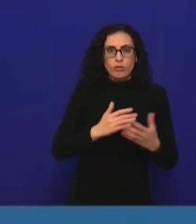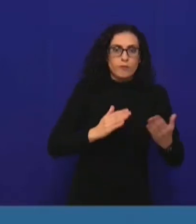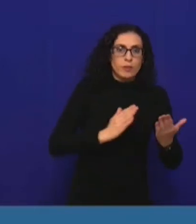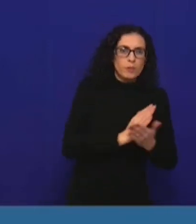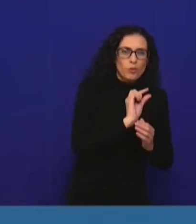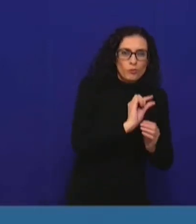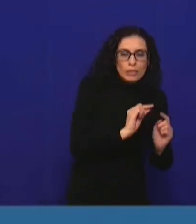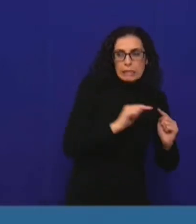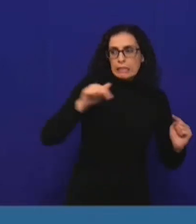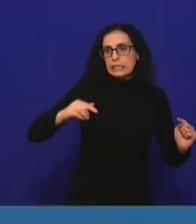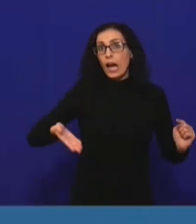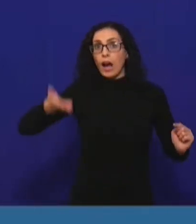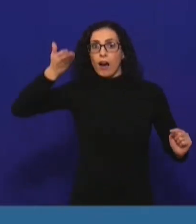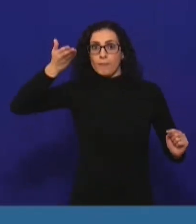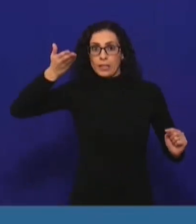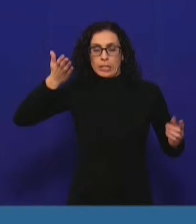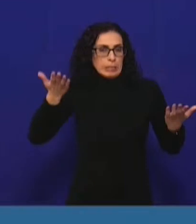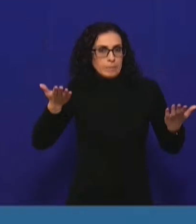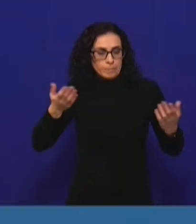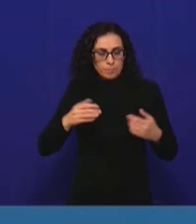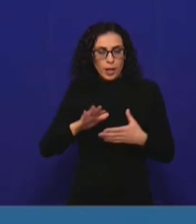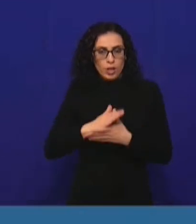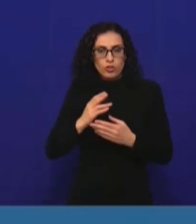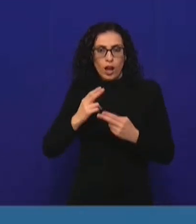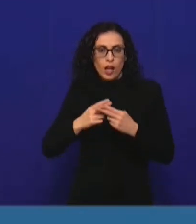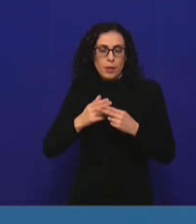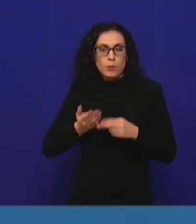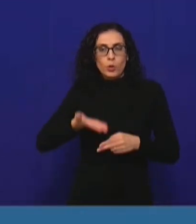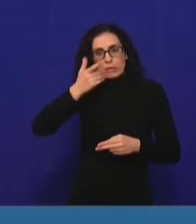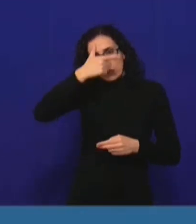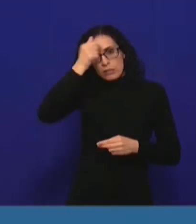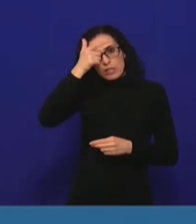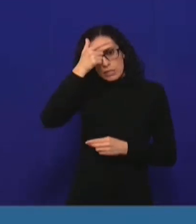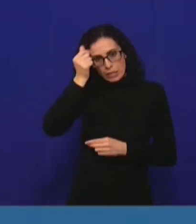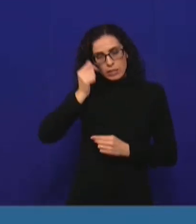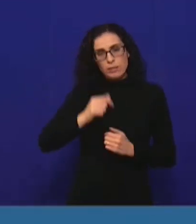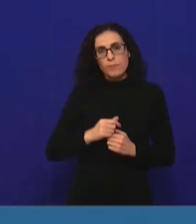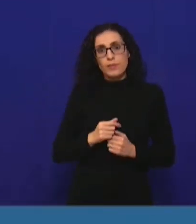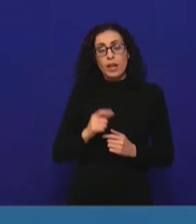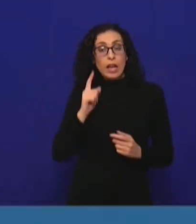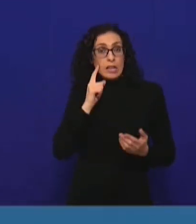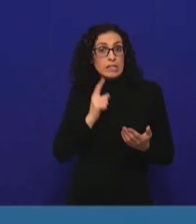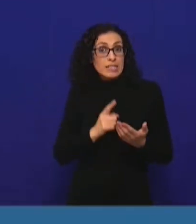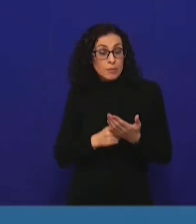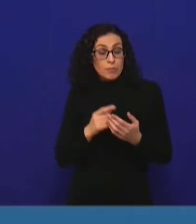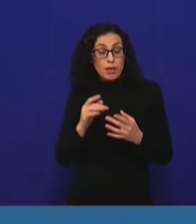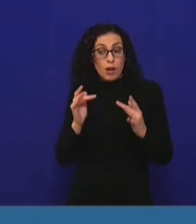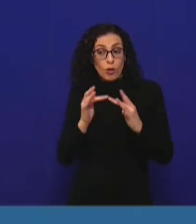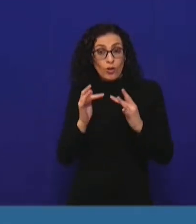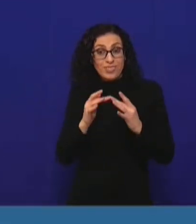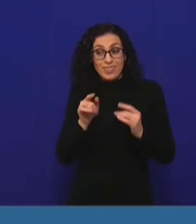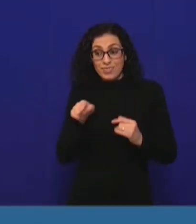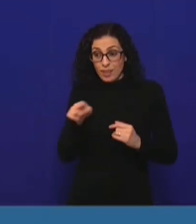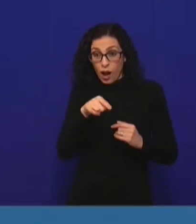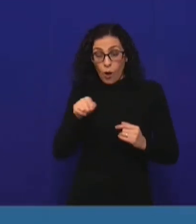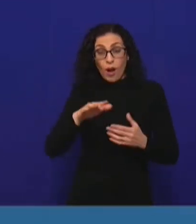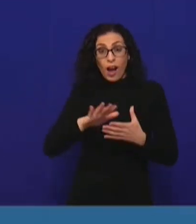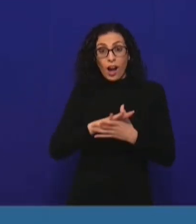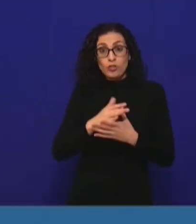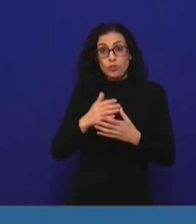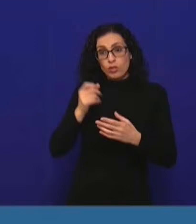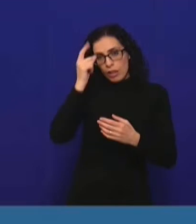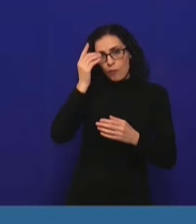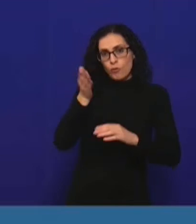investigaw dawn il-każijiet hemm minnhom bħal medna li sibna link, hemm minn dawn li kienu linked ukoll ma' clusters li konna diġà nafu bihom u